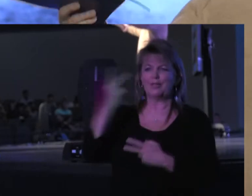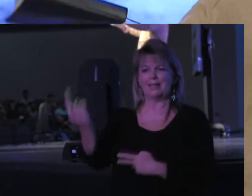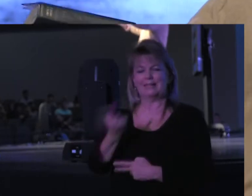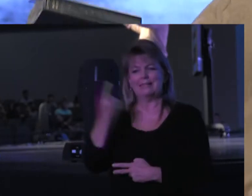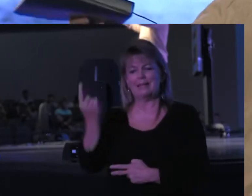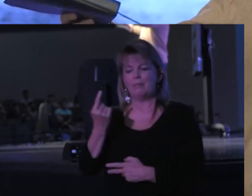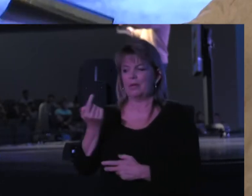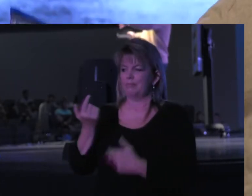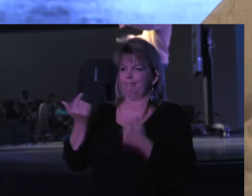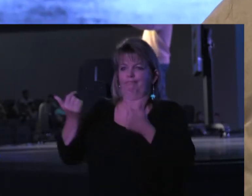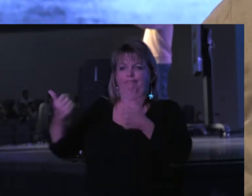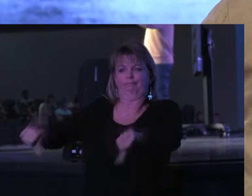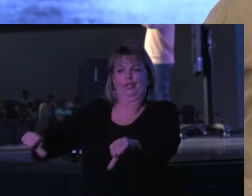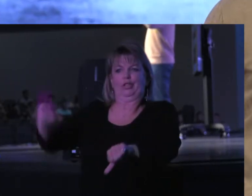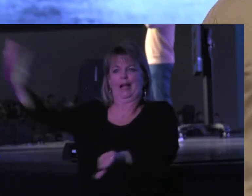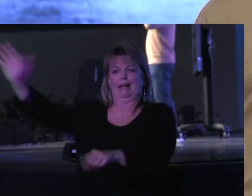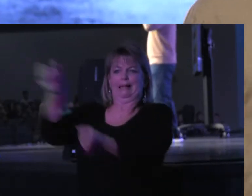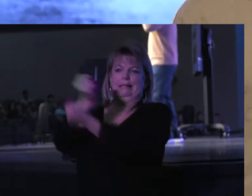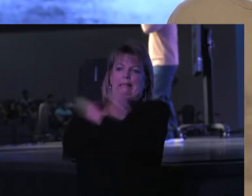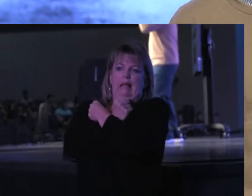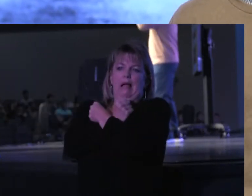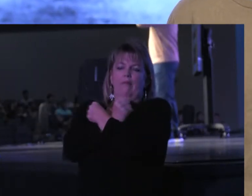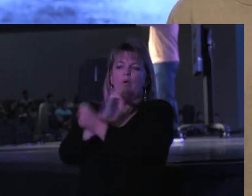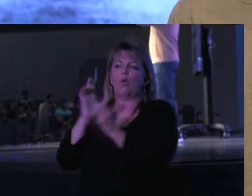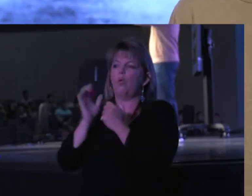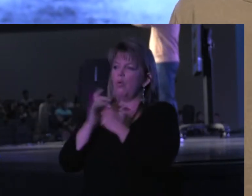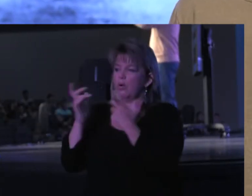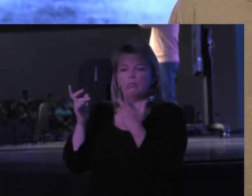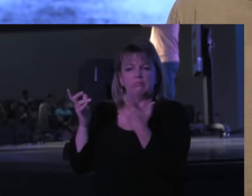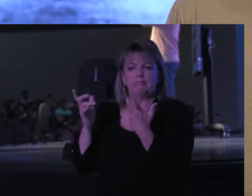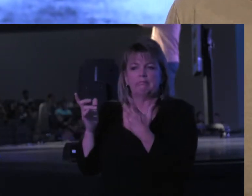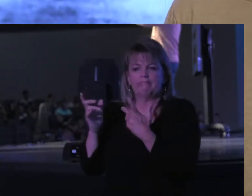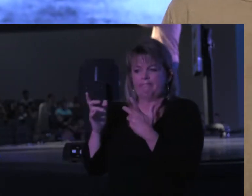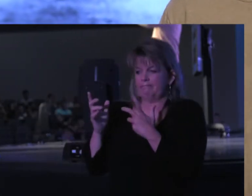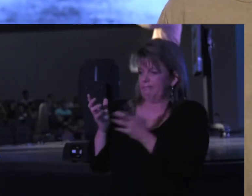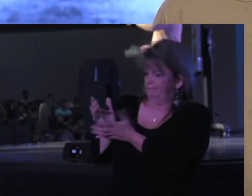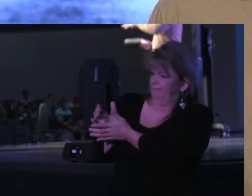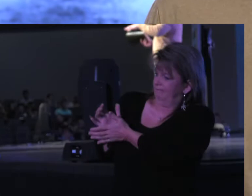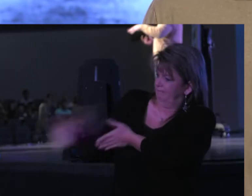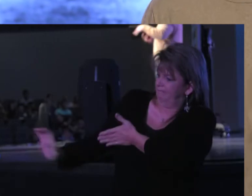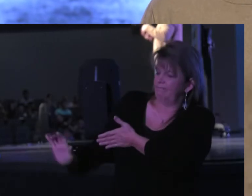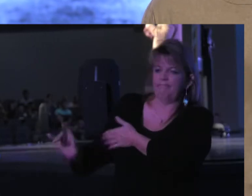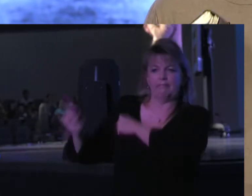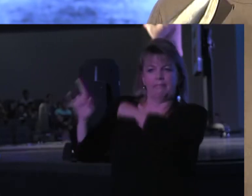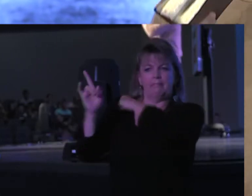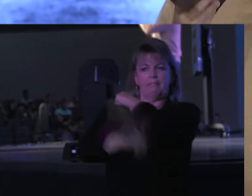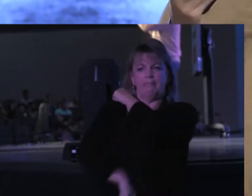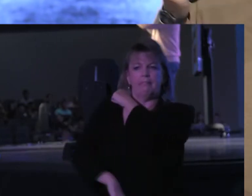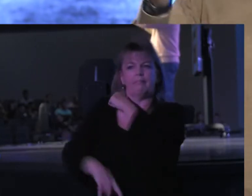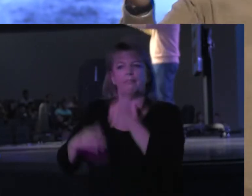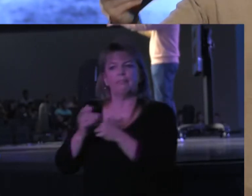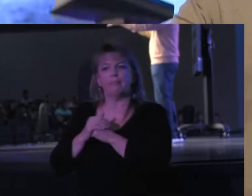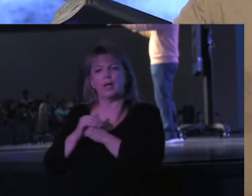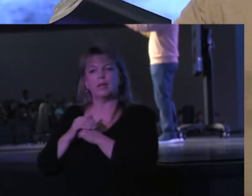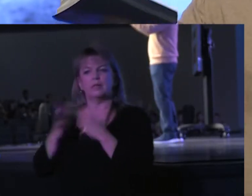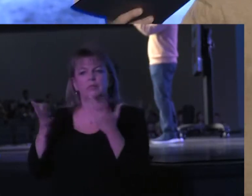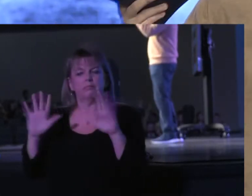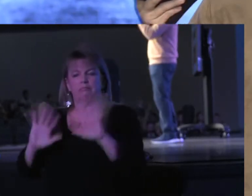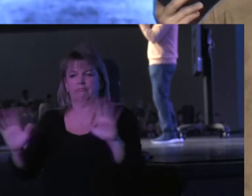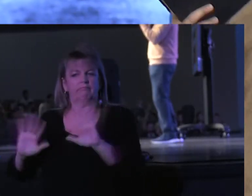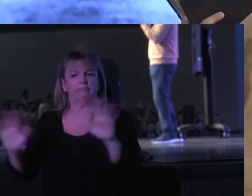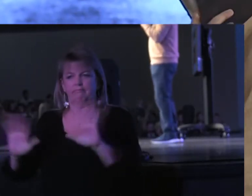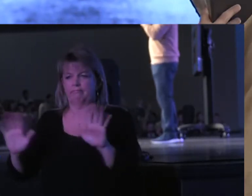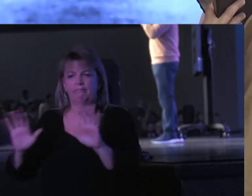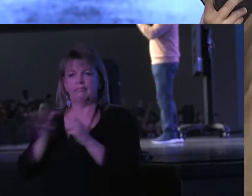someone reject his love or issuing forth discipline or punishment out of the confines of his holiness. This